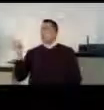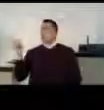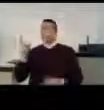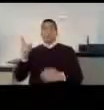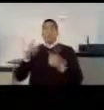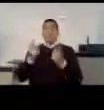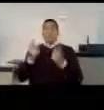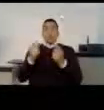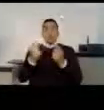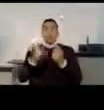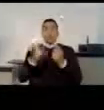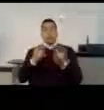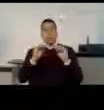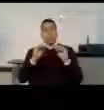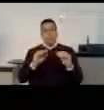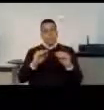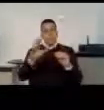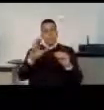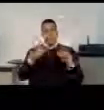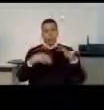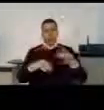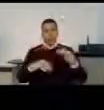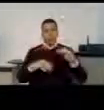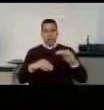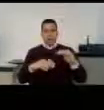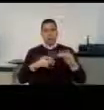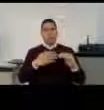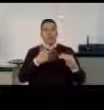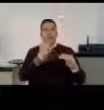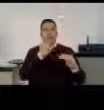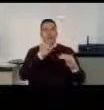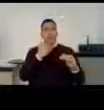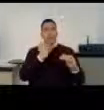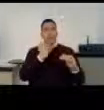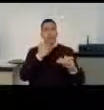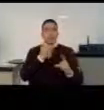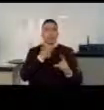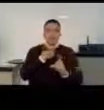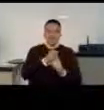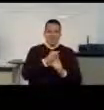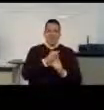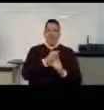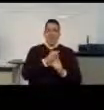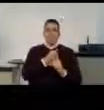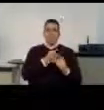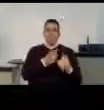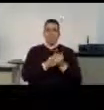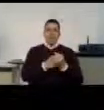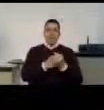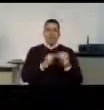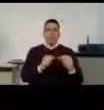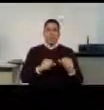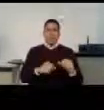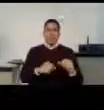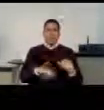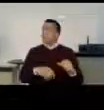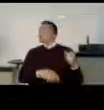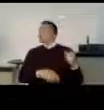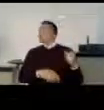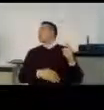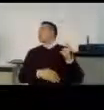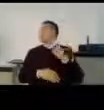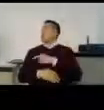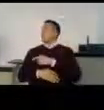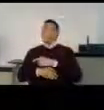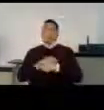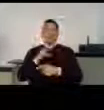best self-advocate that they can So be. speaking of self-advocacy, we're actually having a training here for girls who are college students